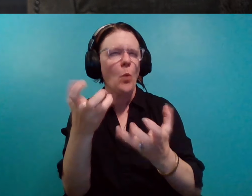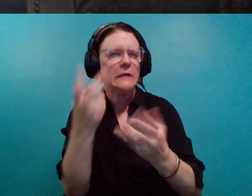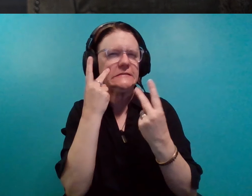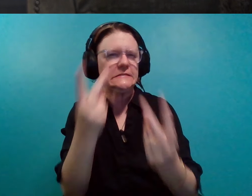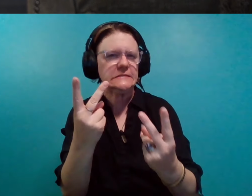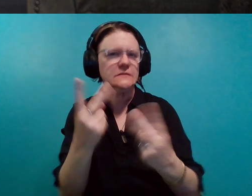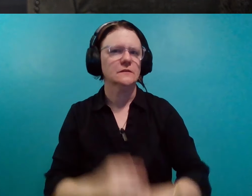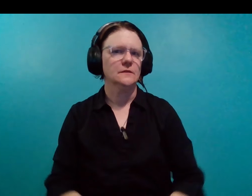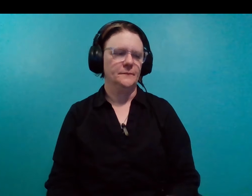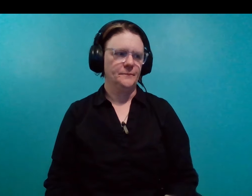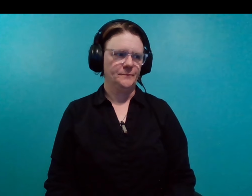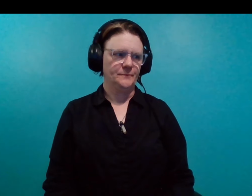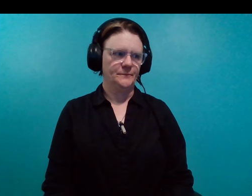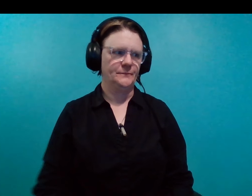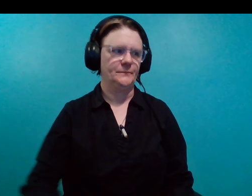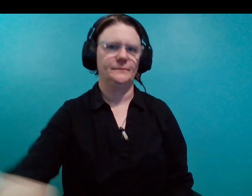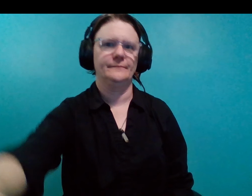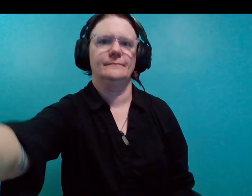disabilities?